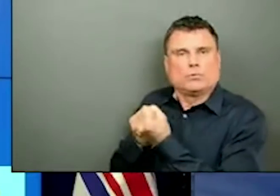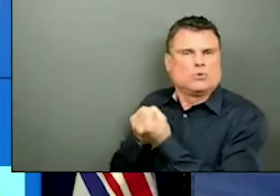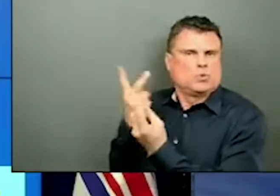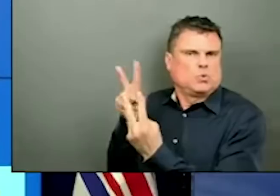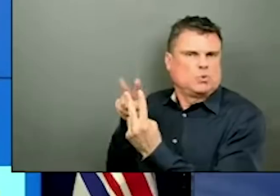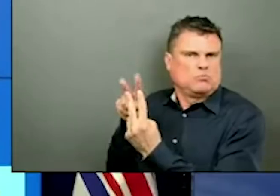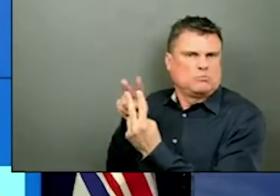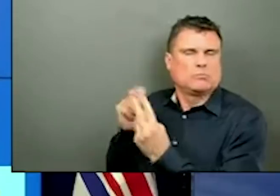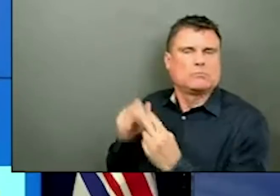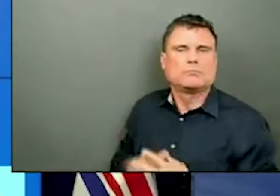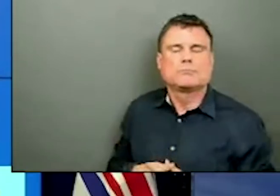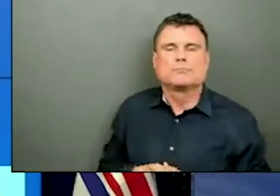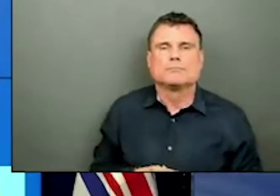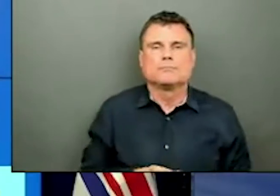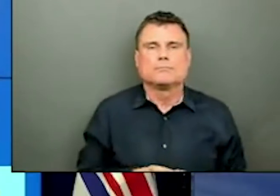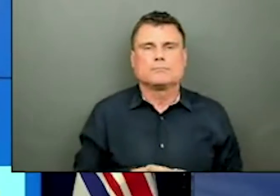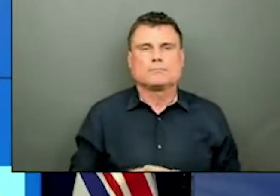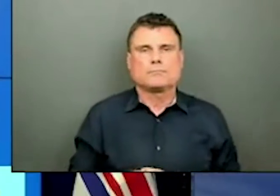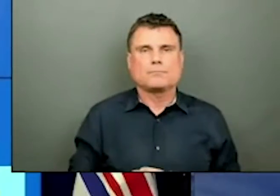Follow-up, Richard?